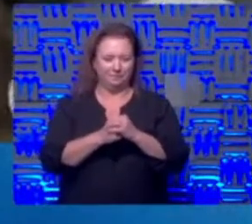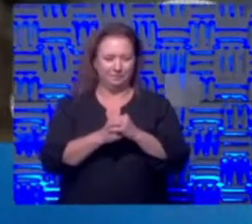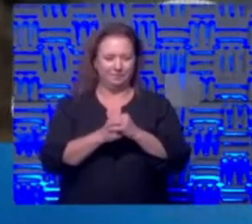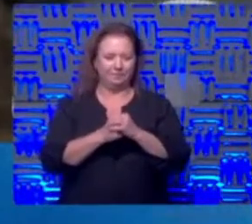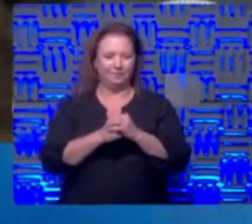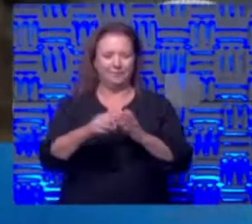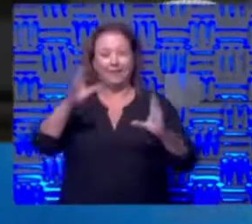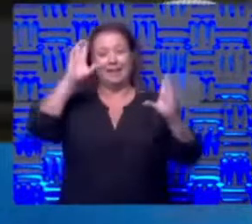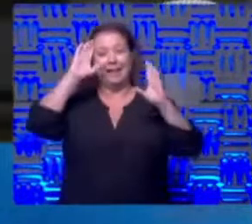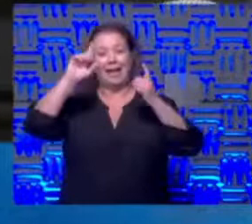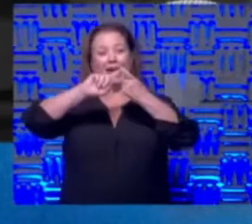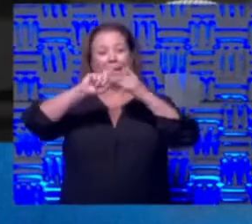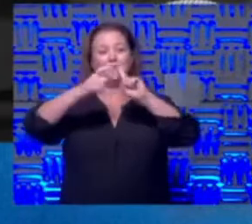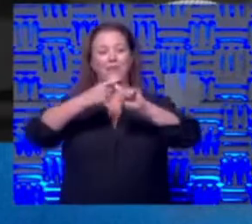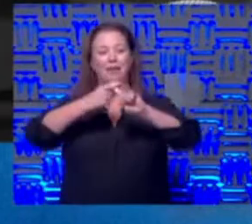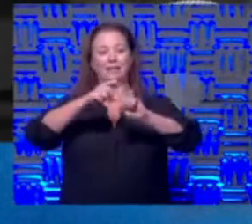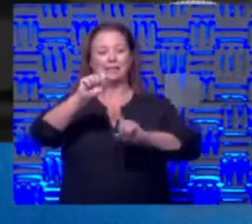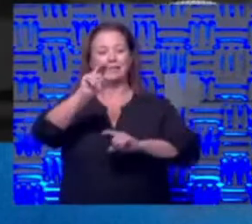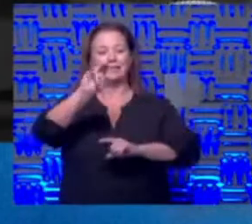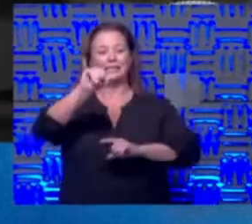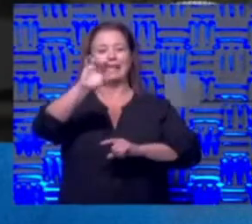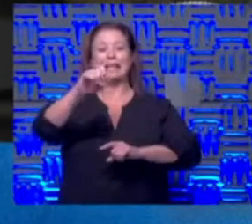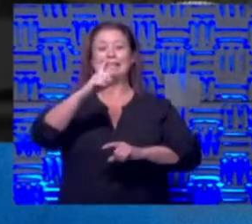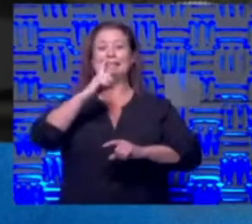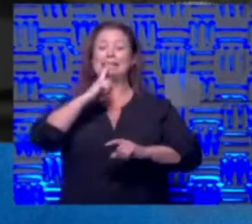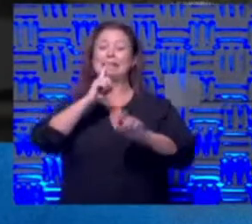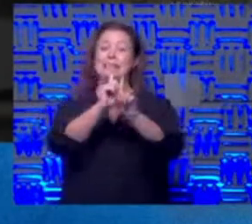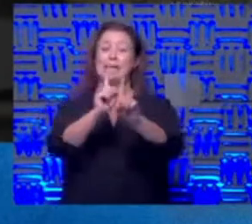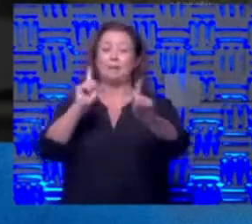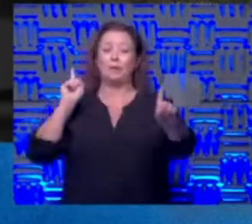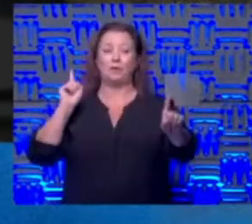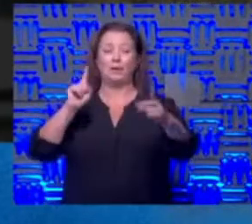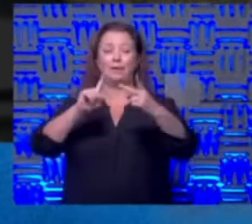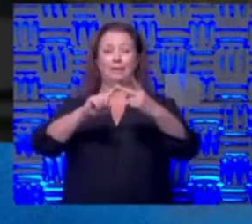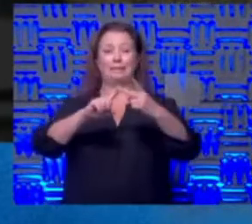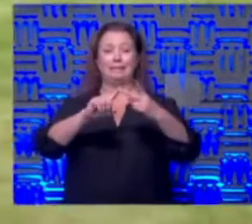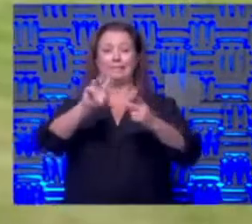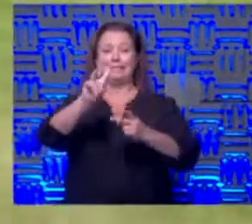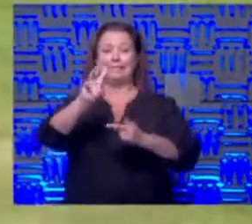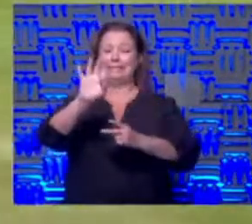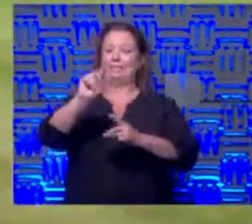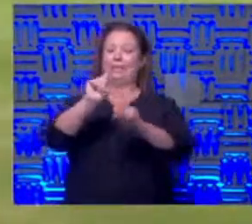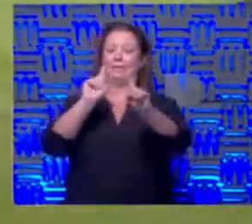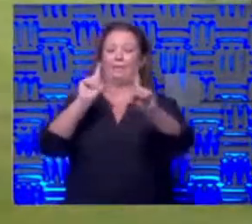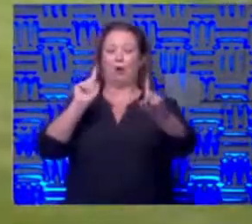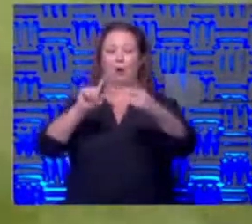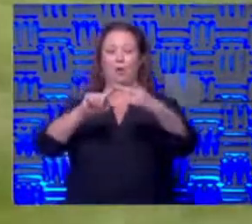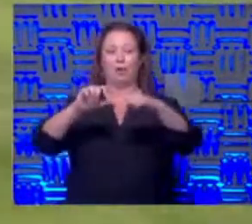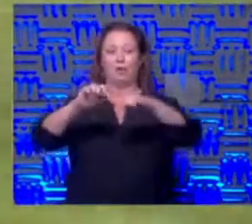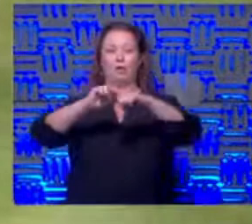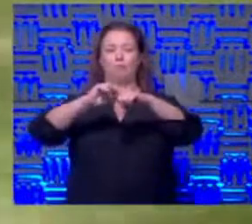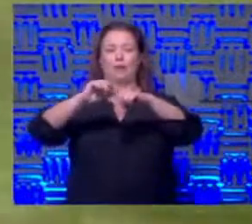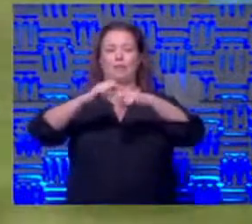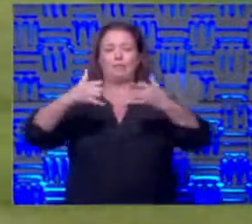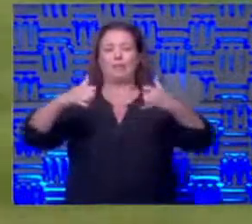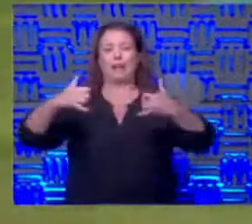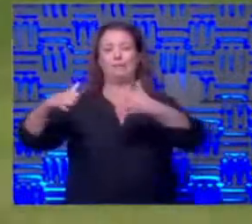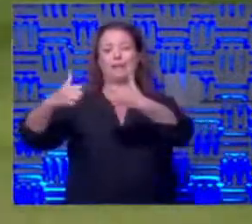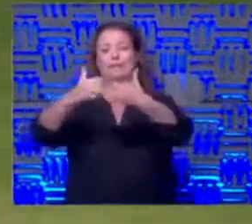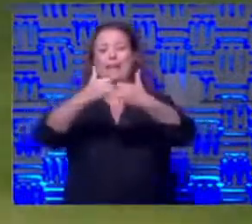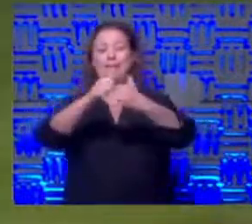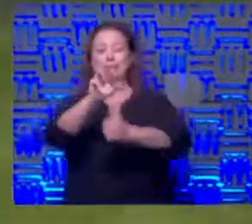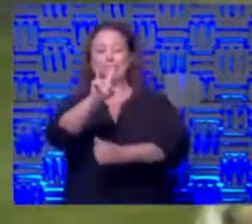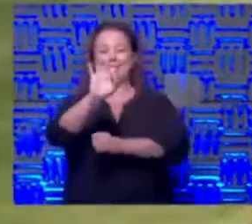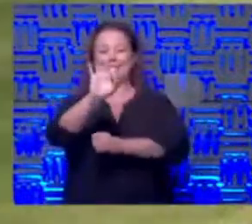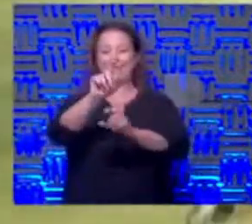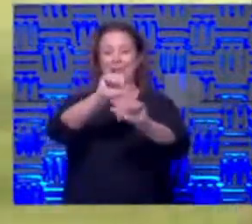Hi friends, I'm Sunny, and Sunny says to keep your distance and stay 6 feet apart. Practice by playing games 6 feet away, so you